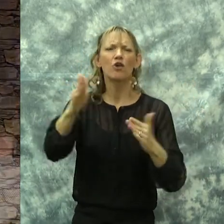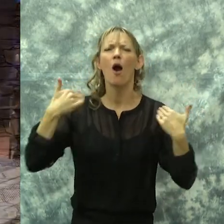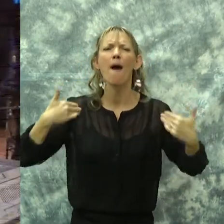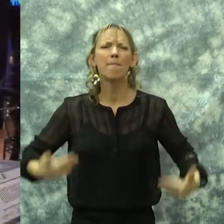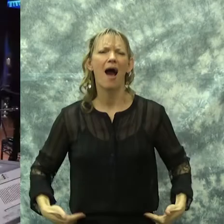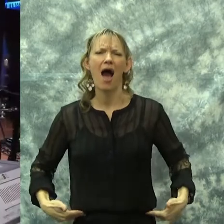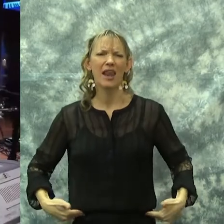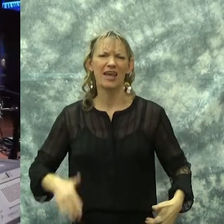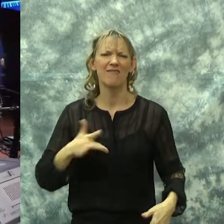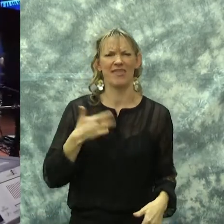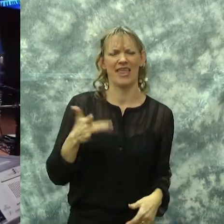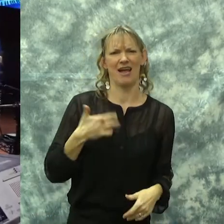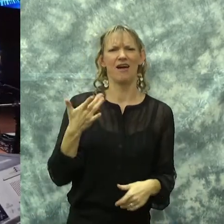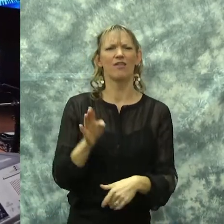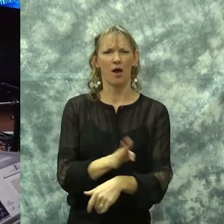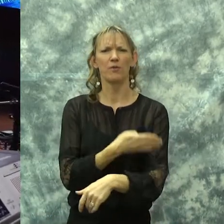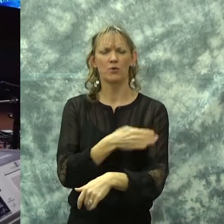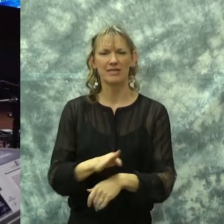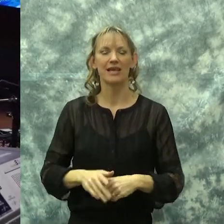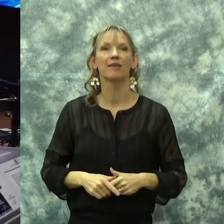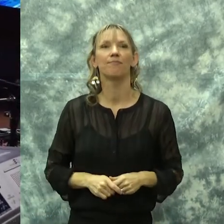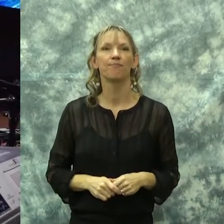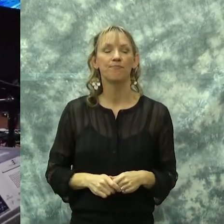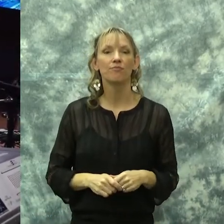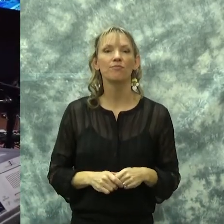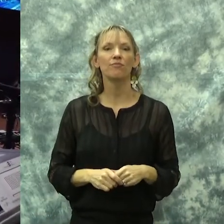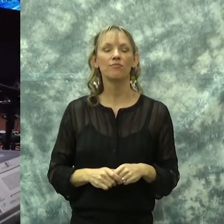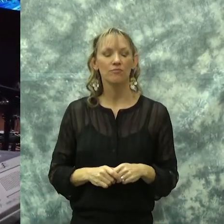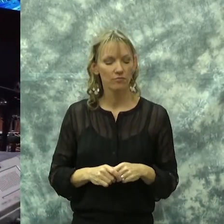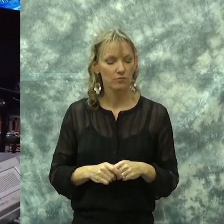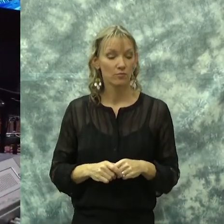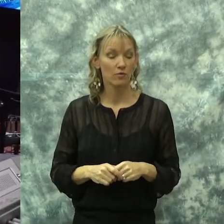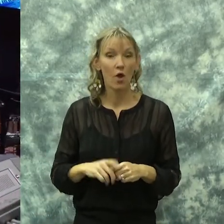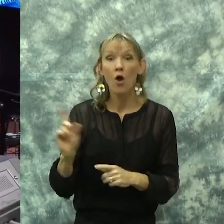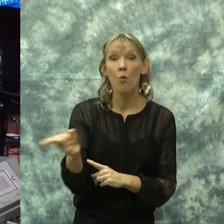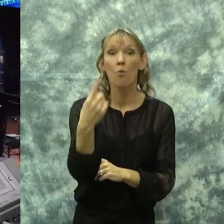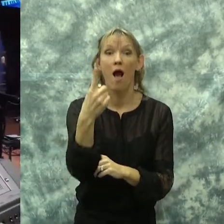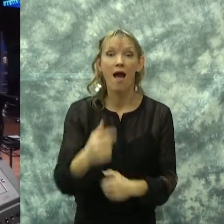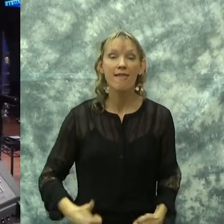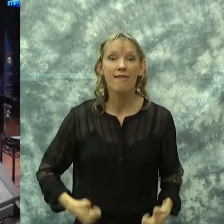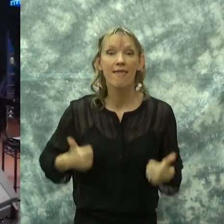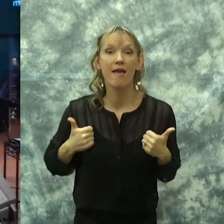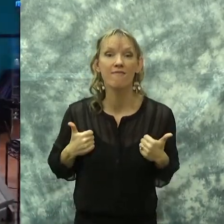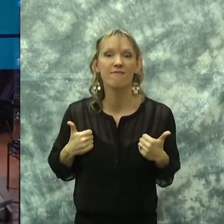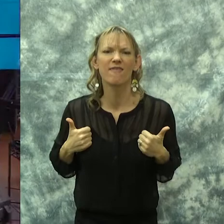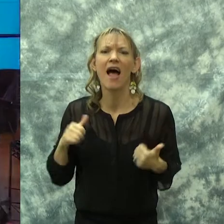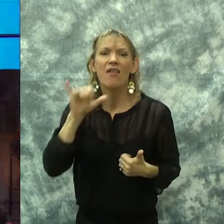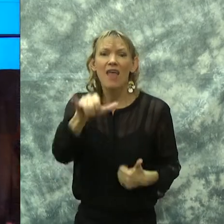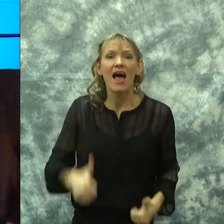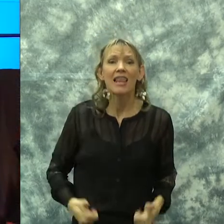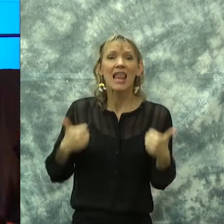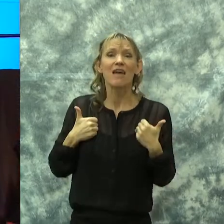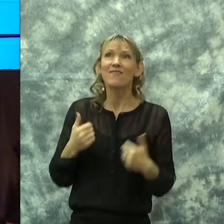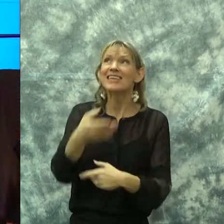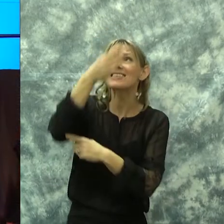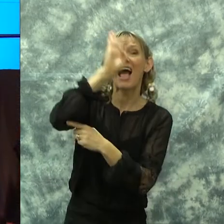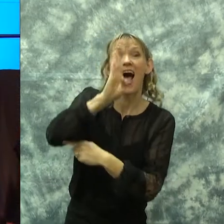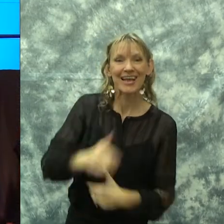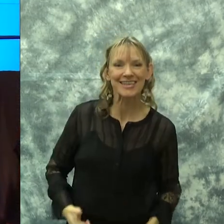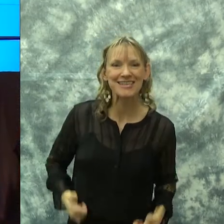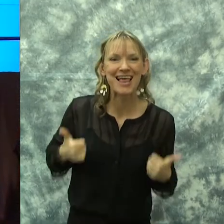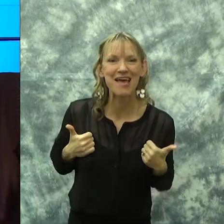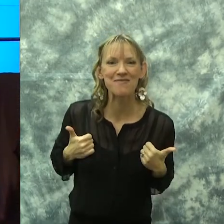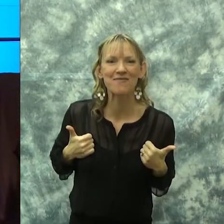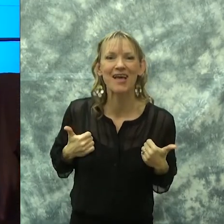let your bodies feel this music. Ready? There's only one life. That life